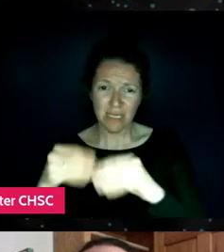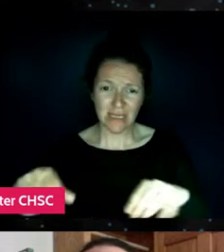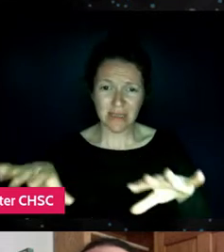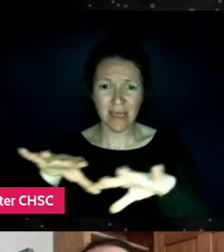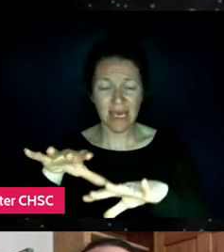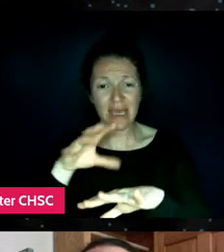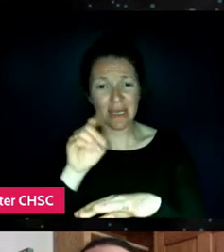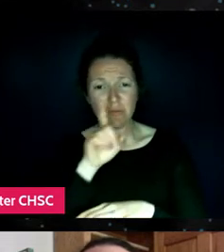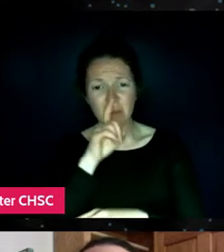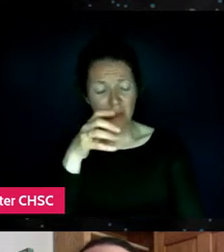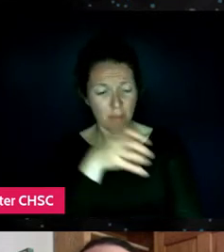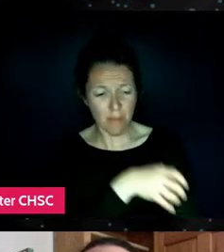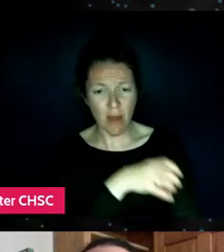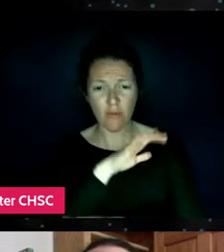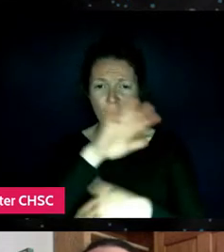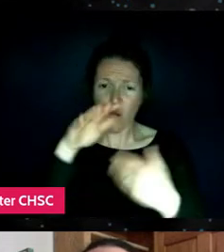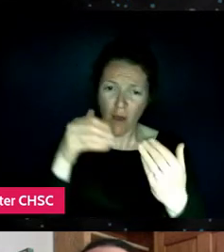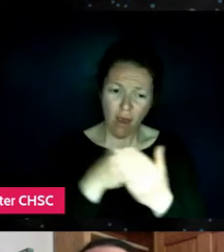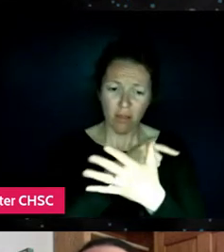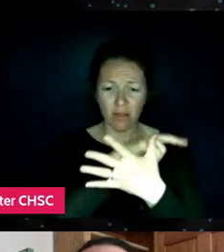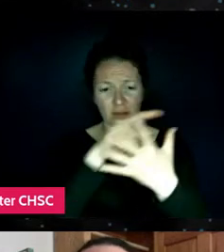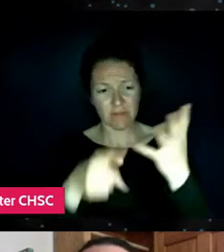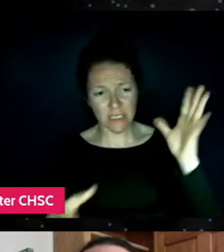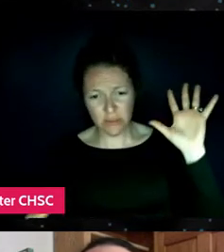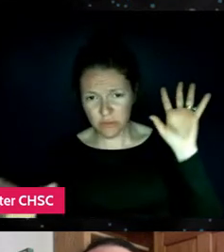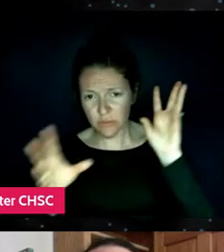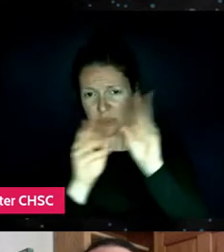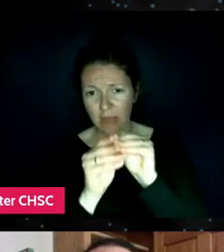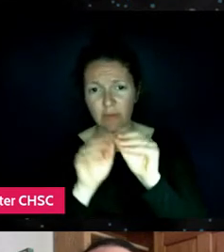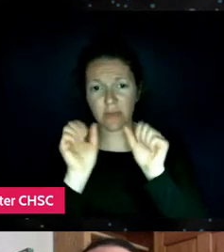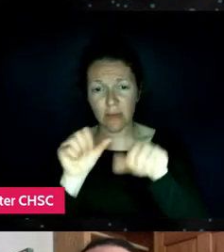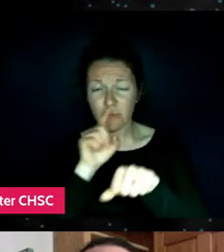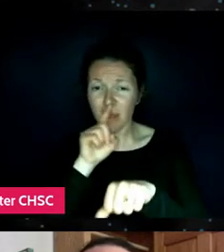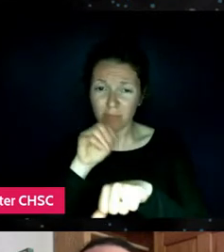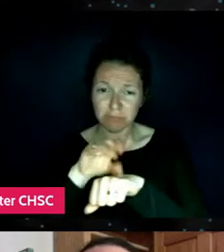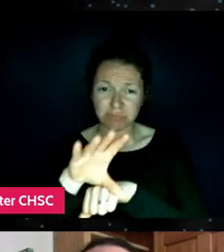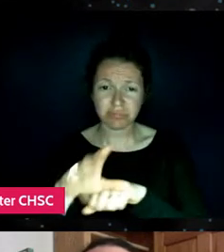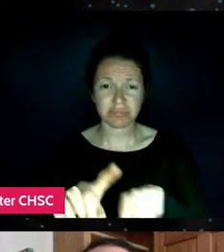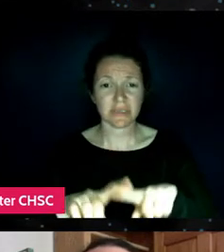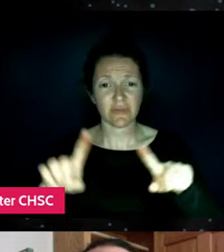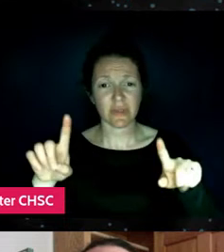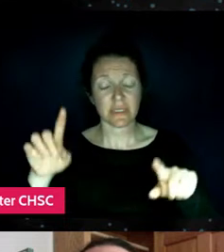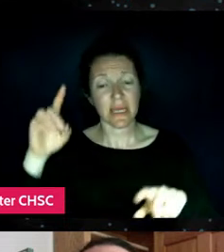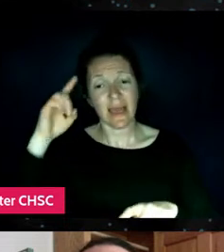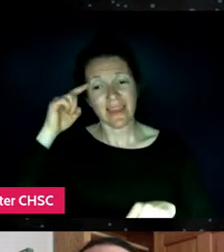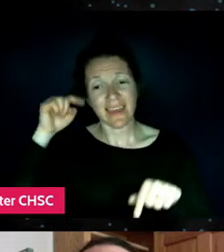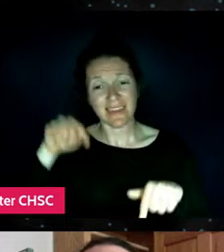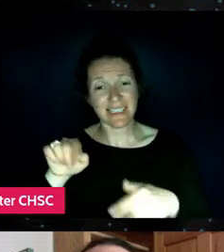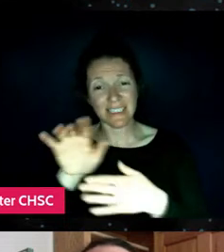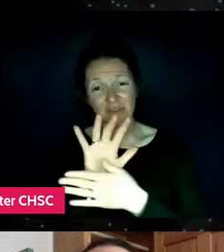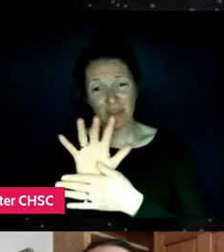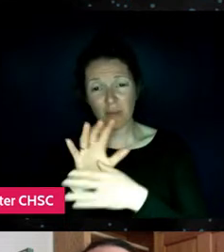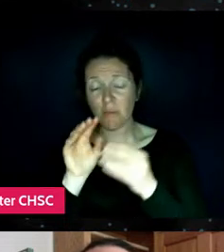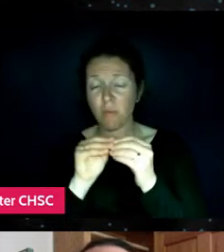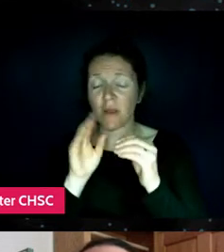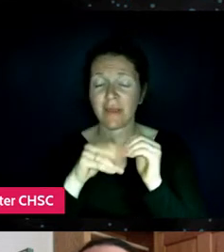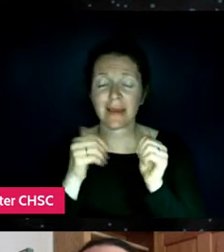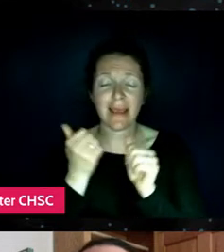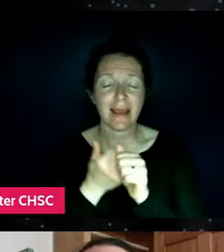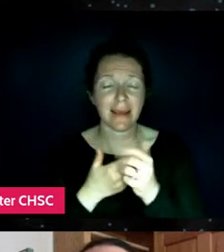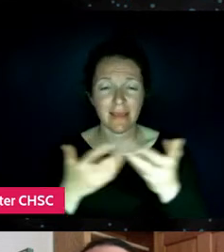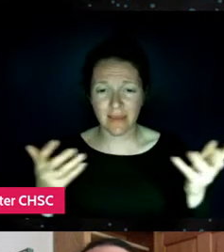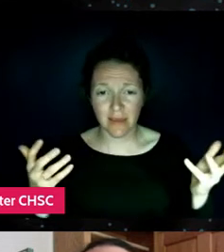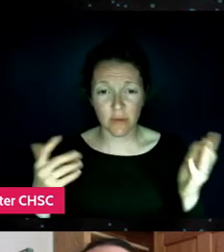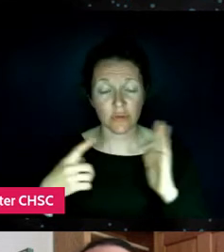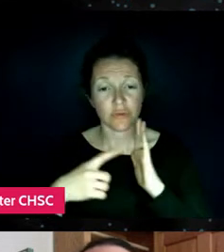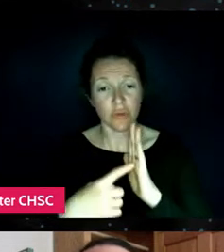things collectively as a whole can make a difference. And, you know, I think this film more than anything shows that